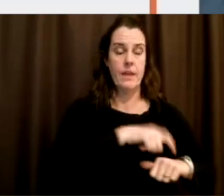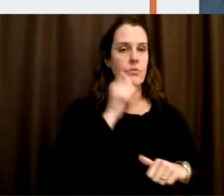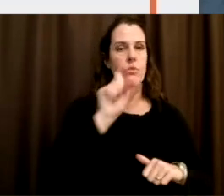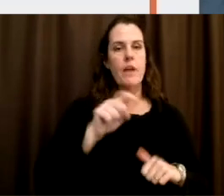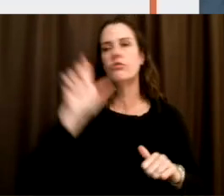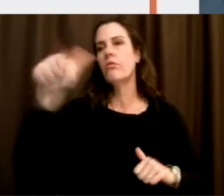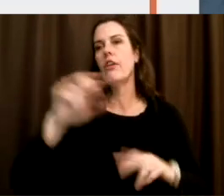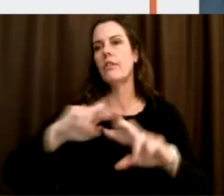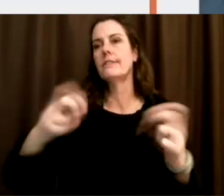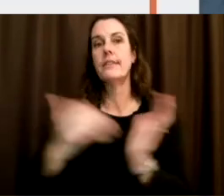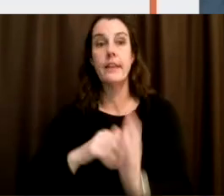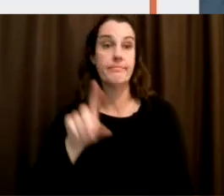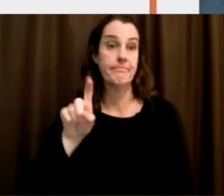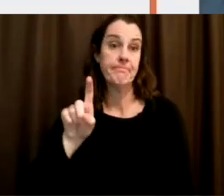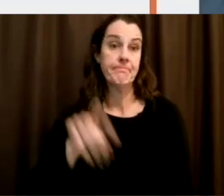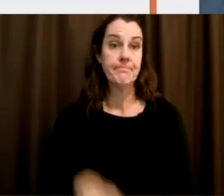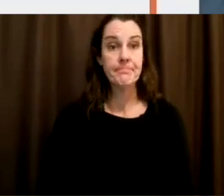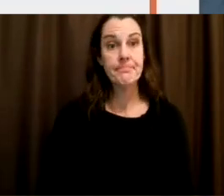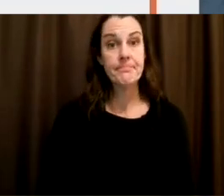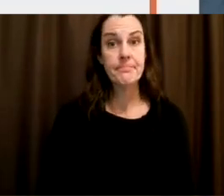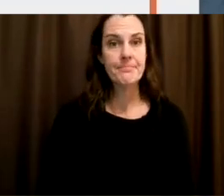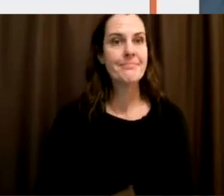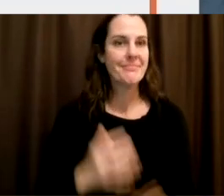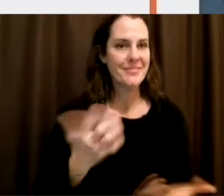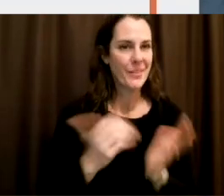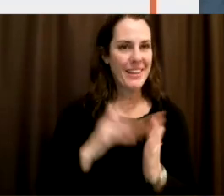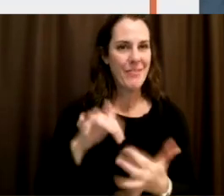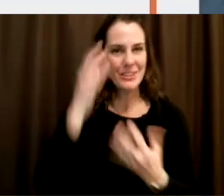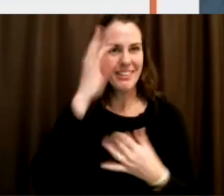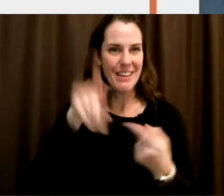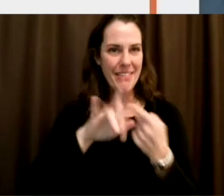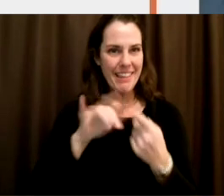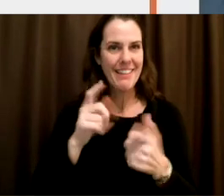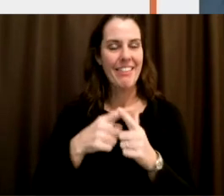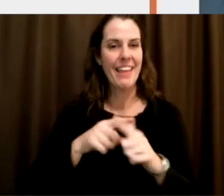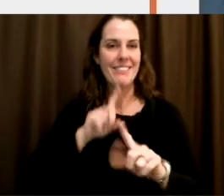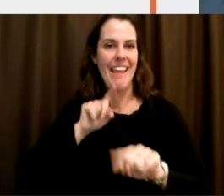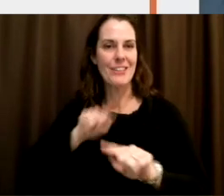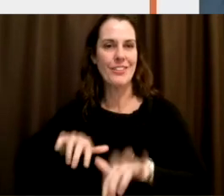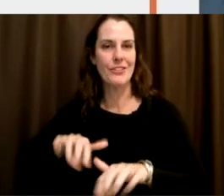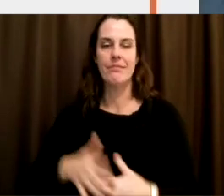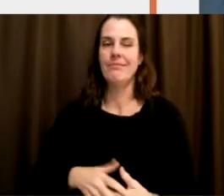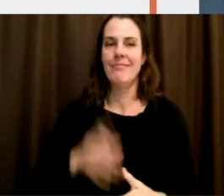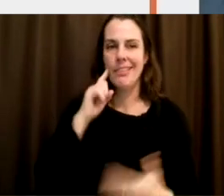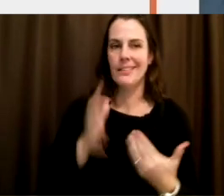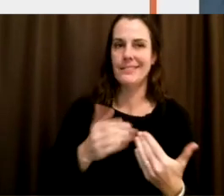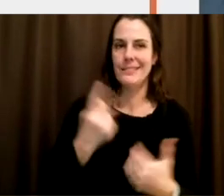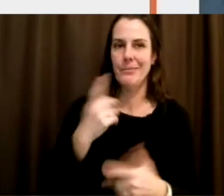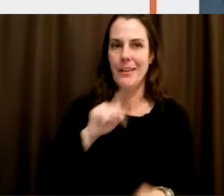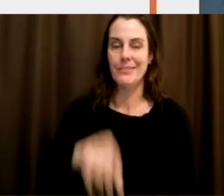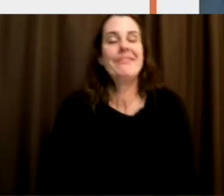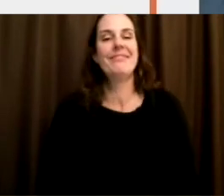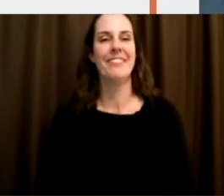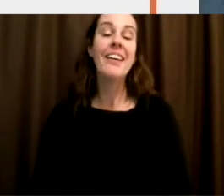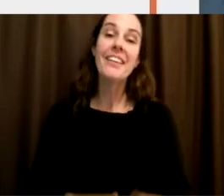to do it again. Think of this, maybe drop it in. Yeah, pretty easy one, right?